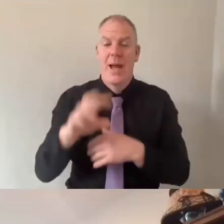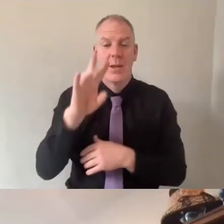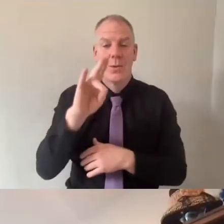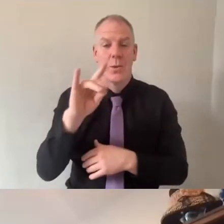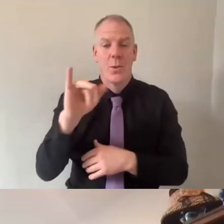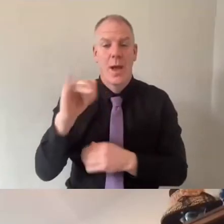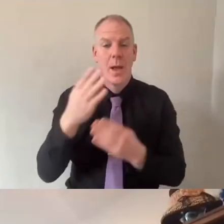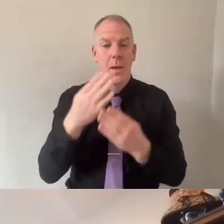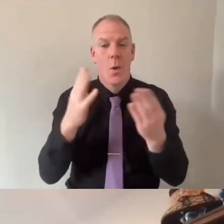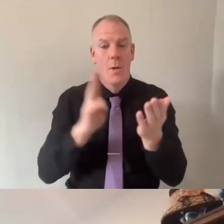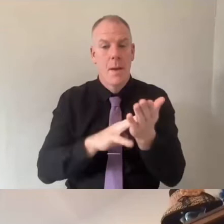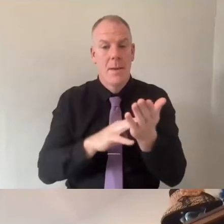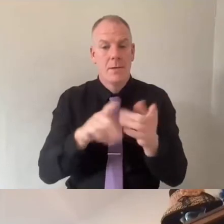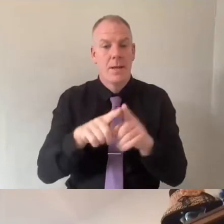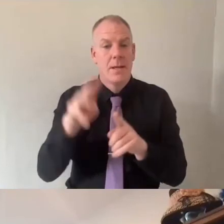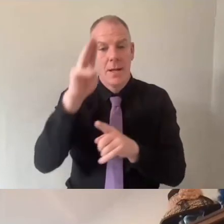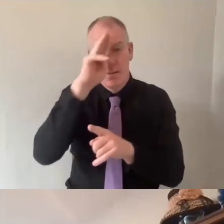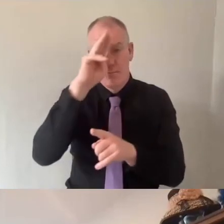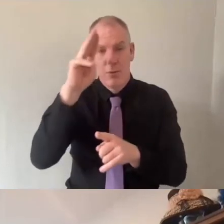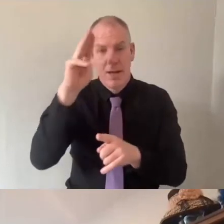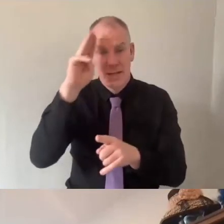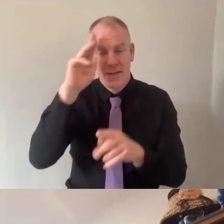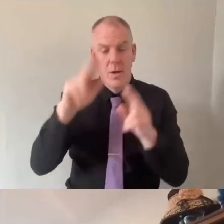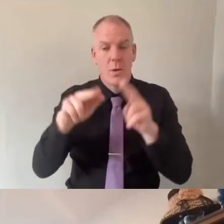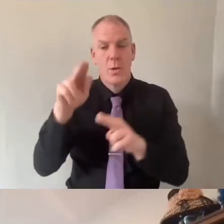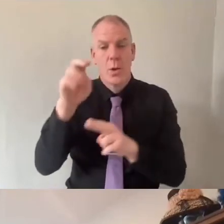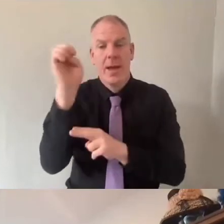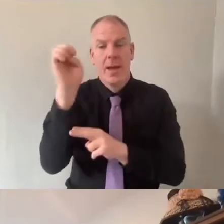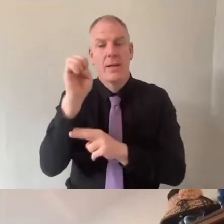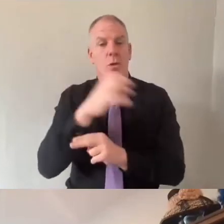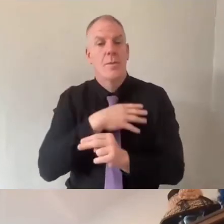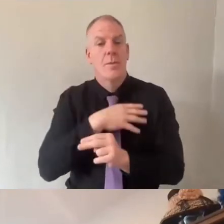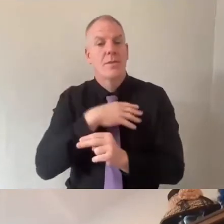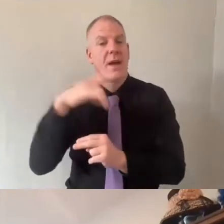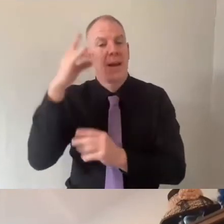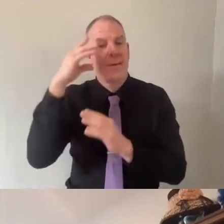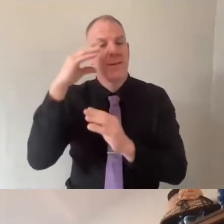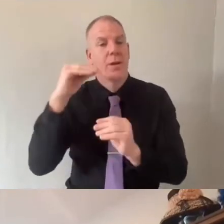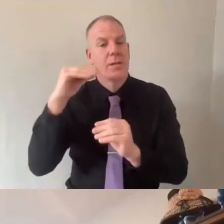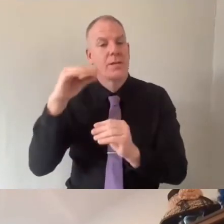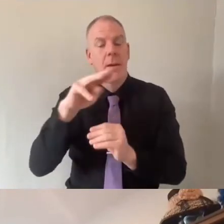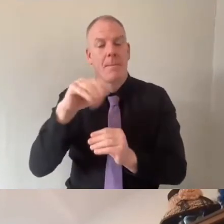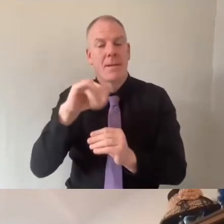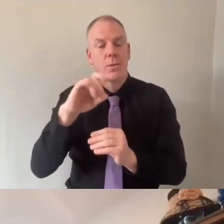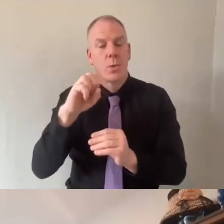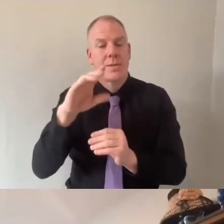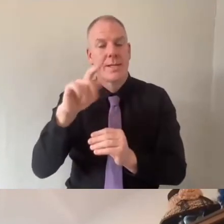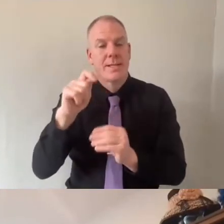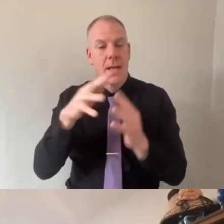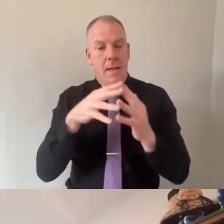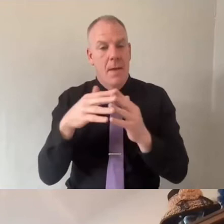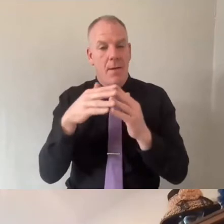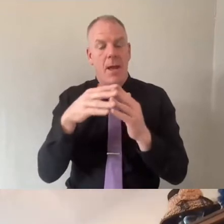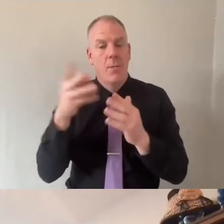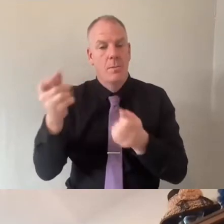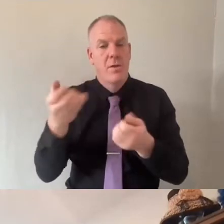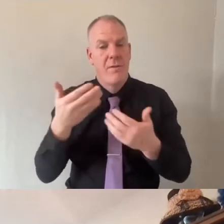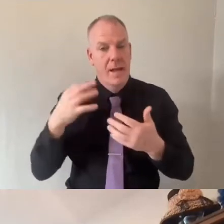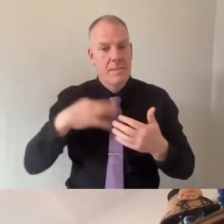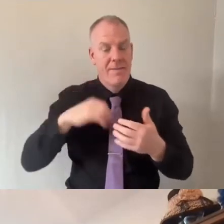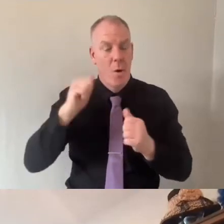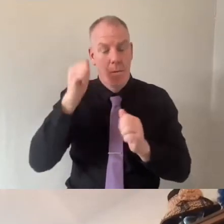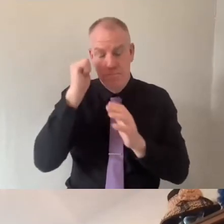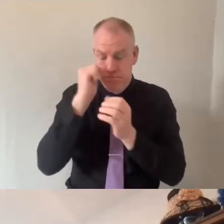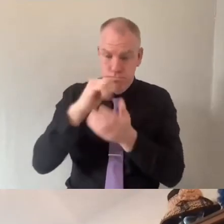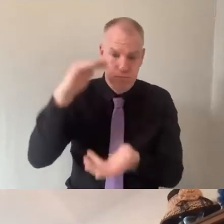member. She is President Emerita of the New England Commission of Higher Education, Massachusetts, and will provide us with the benefit of her vast experience